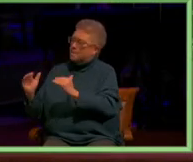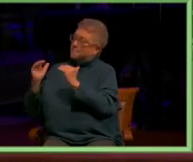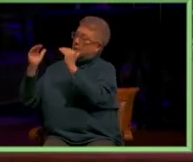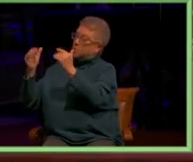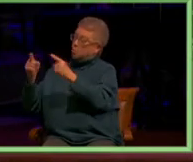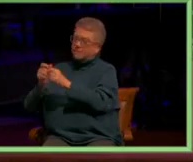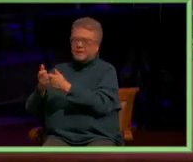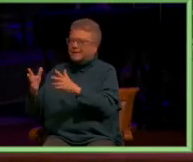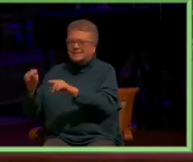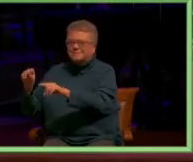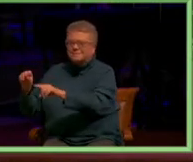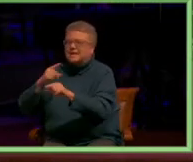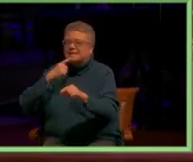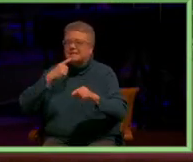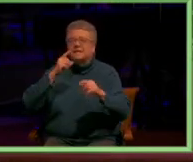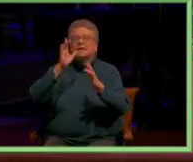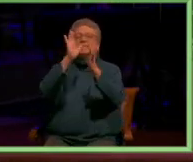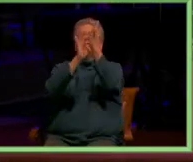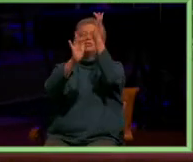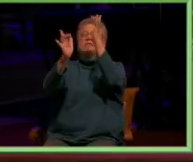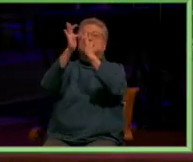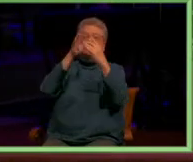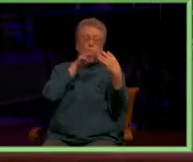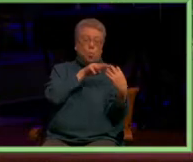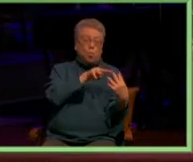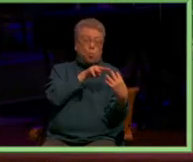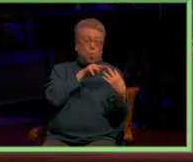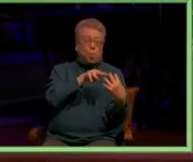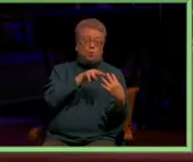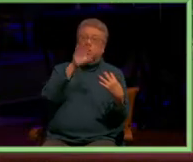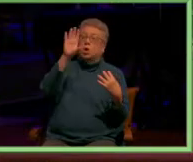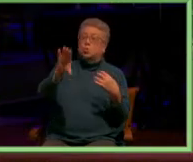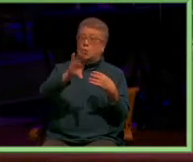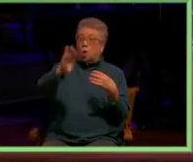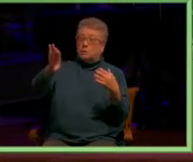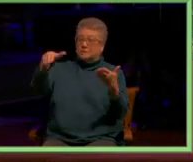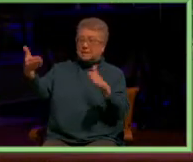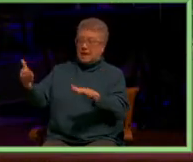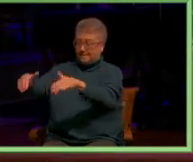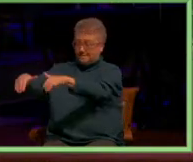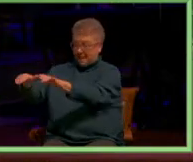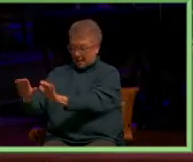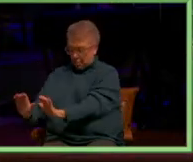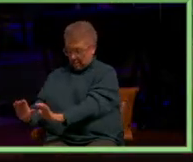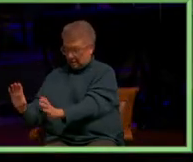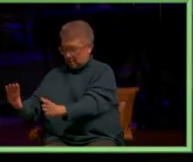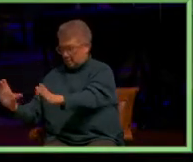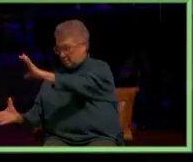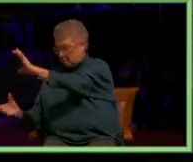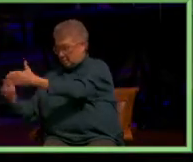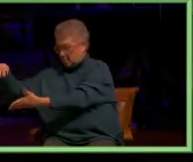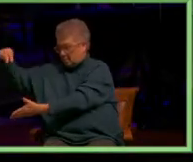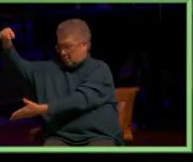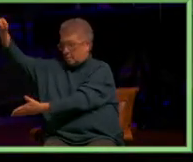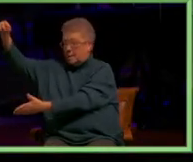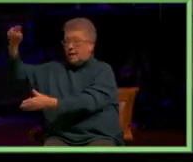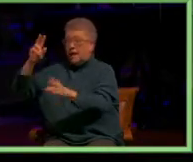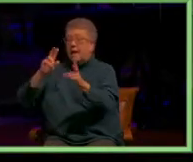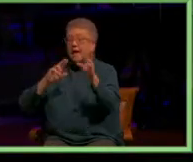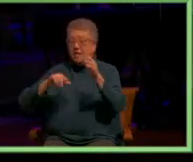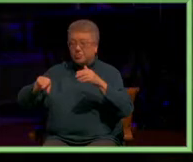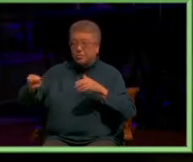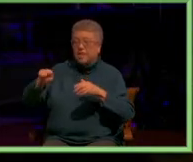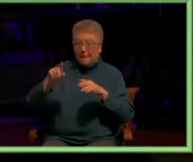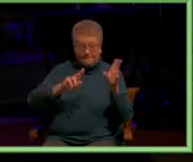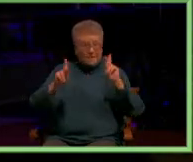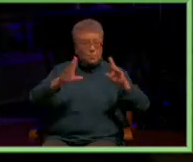well. You know what the text says? The text says that Jesus went to war, died on a cross, was buried, and those who come to Christ, we'll get to this in a moment, verse 23,